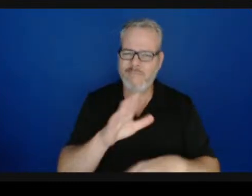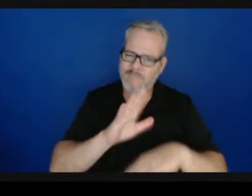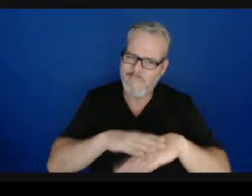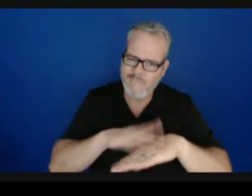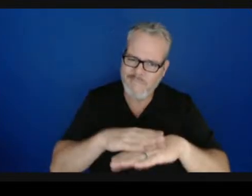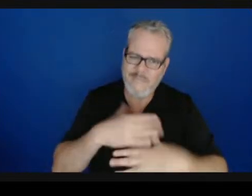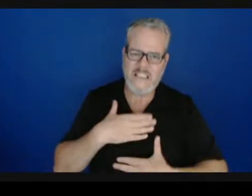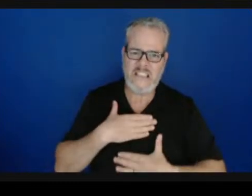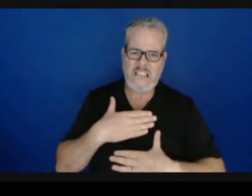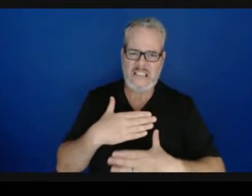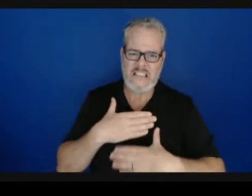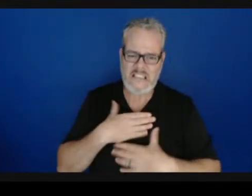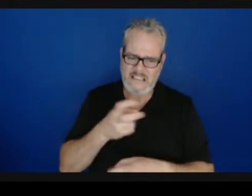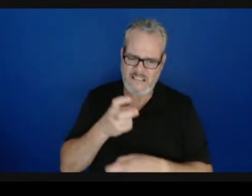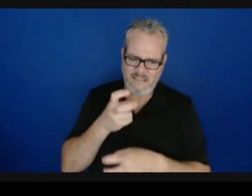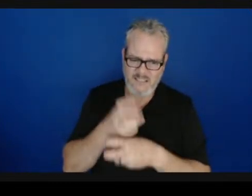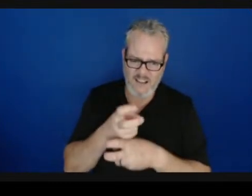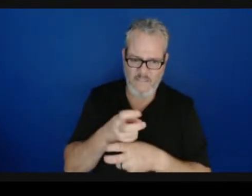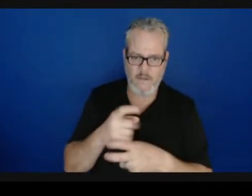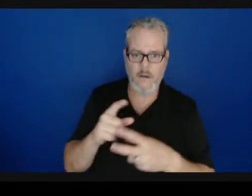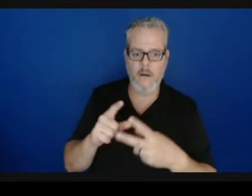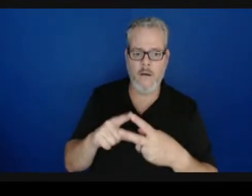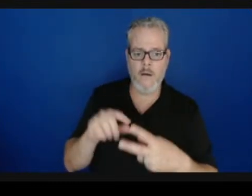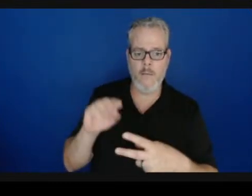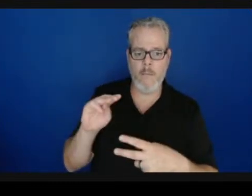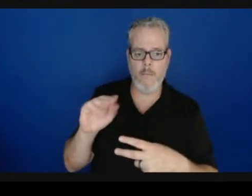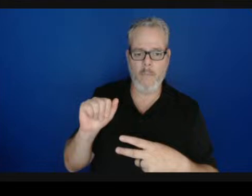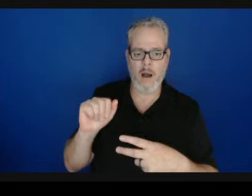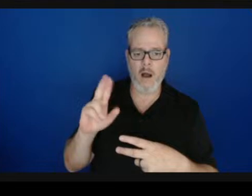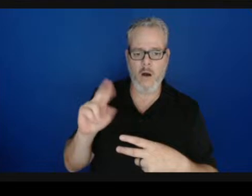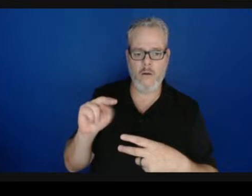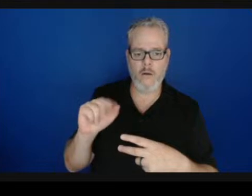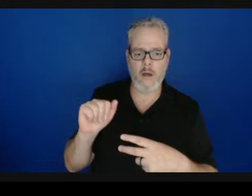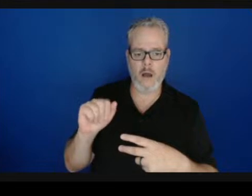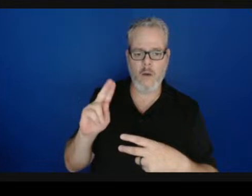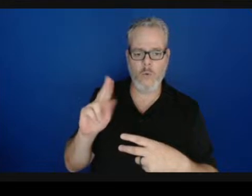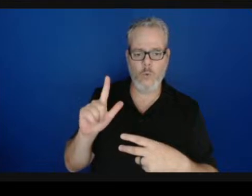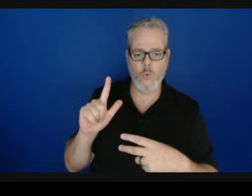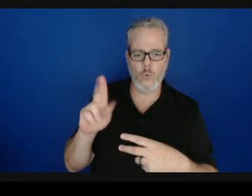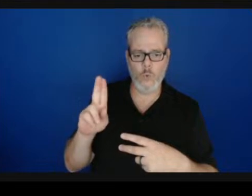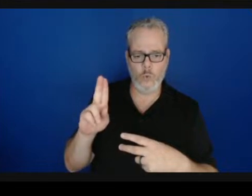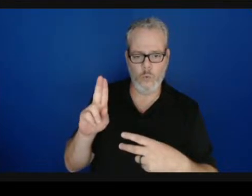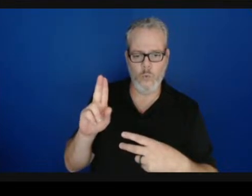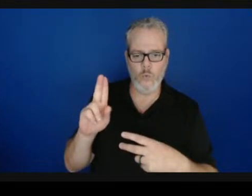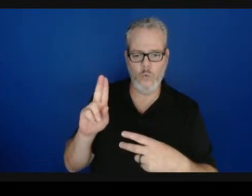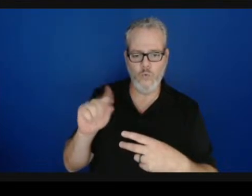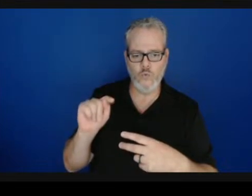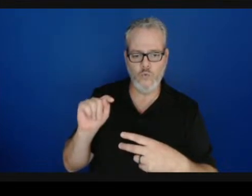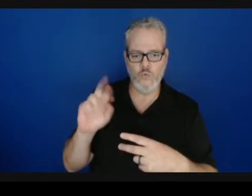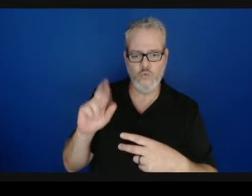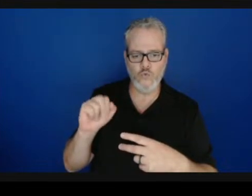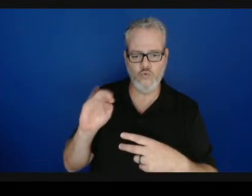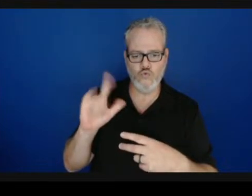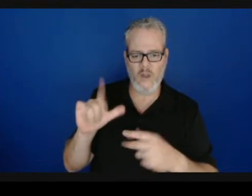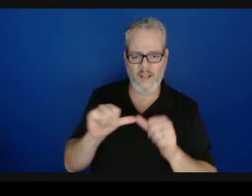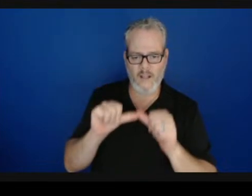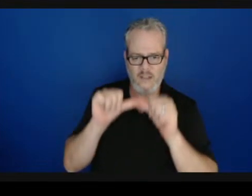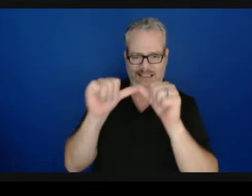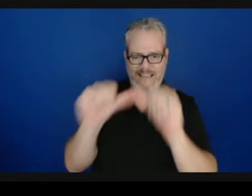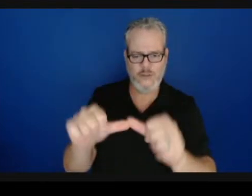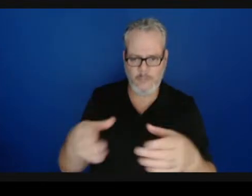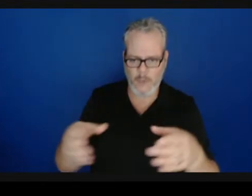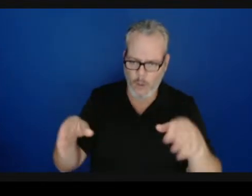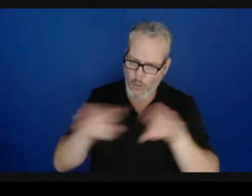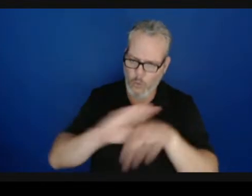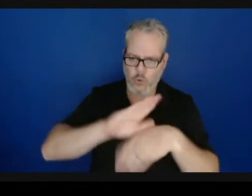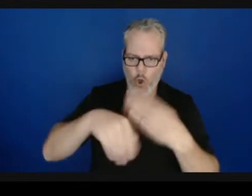parking area, Nāpau Trail and Naulu Trail remain closed to all use due